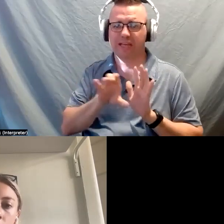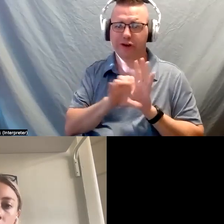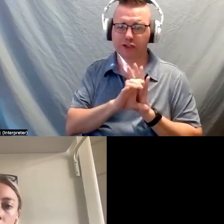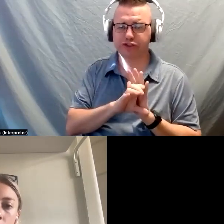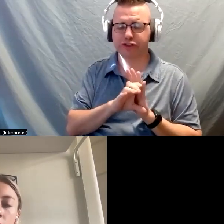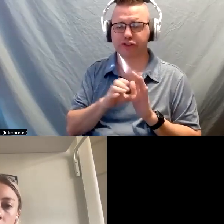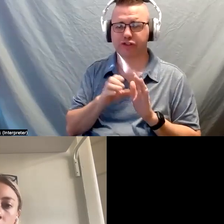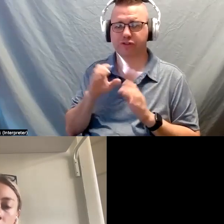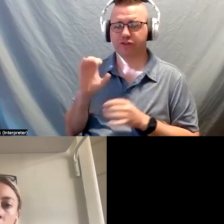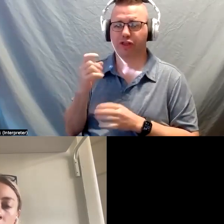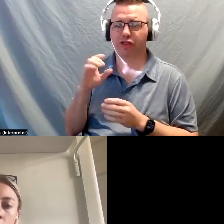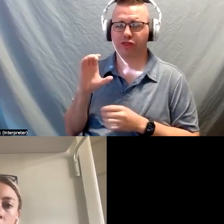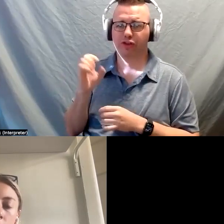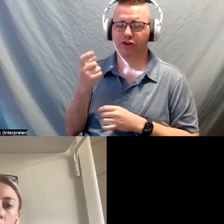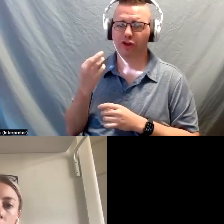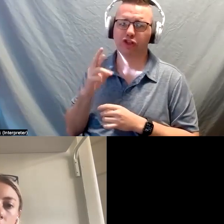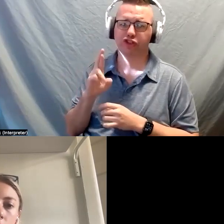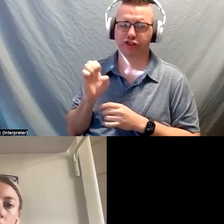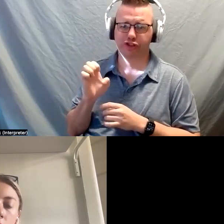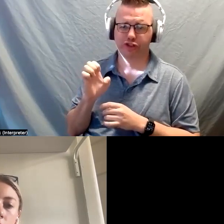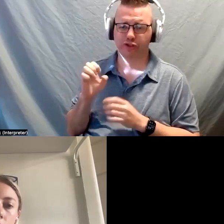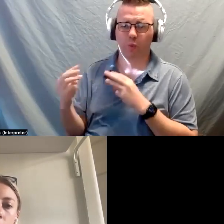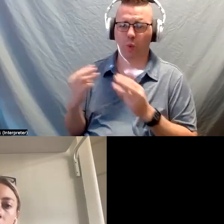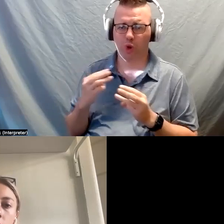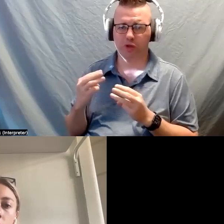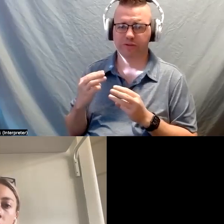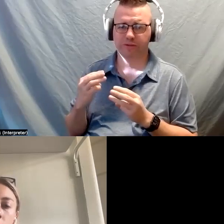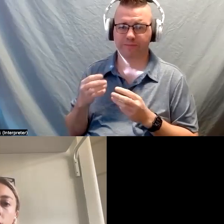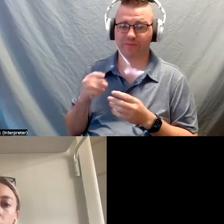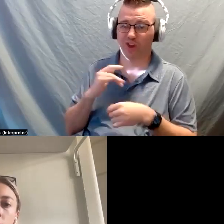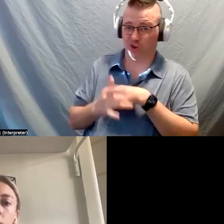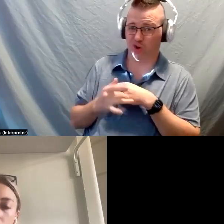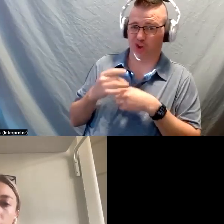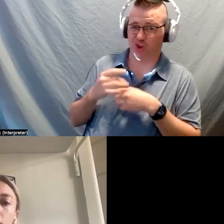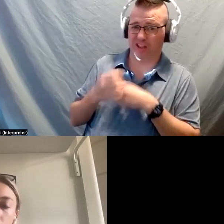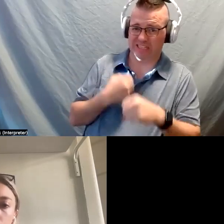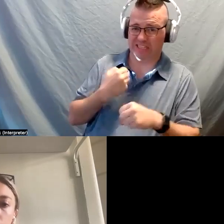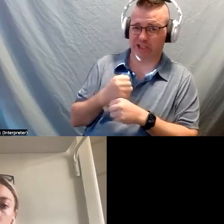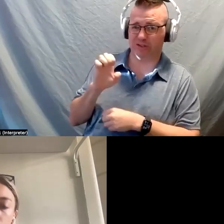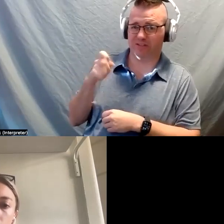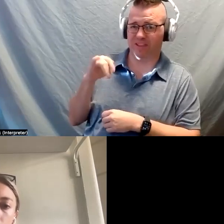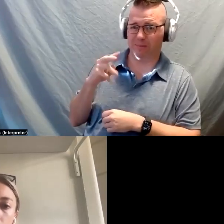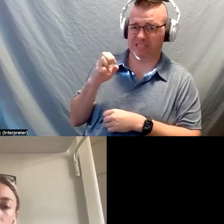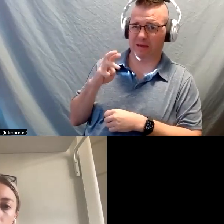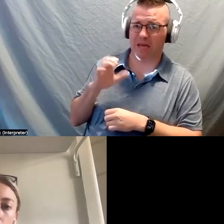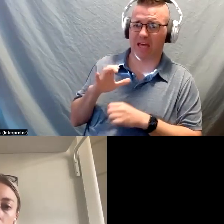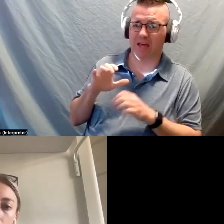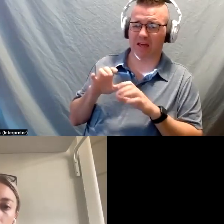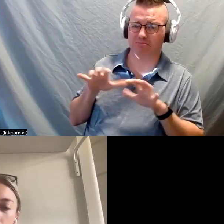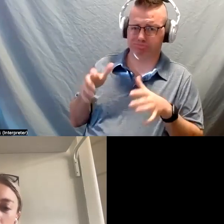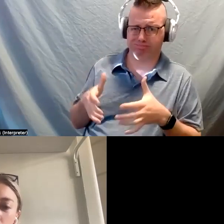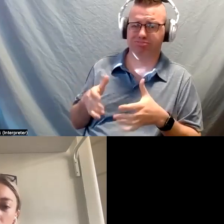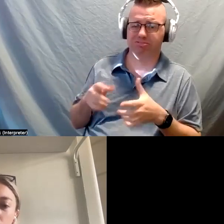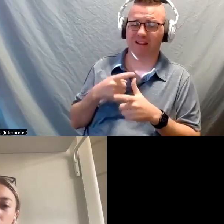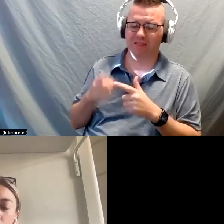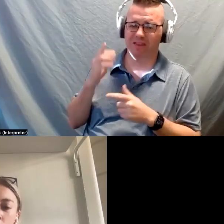the culture wars, just as we were caricatured in the early years of the epidemic. But I think in conclusion, the